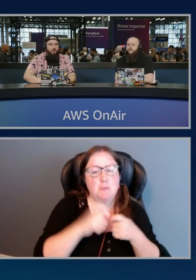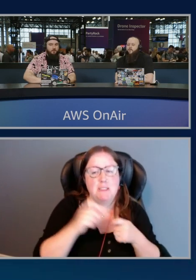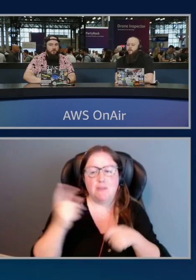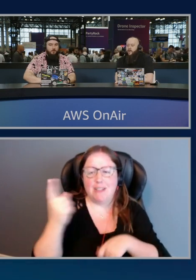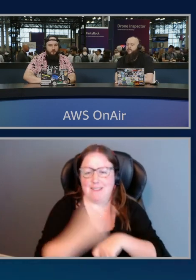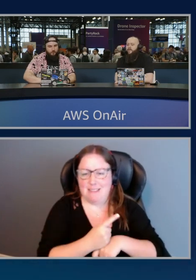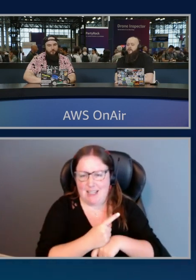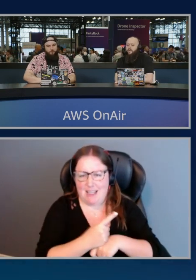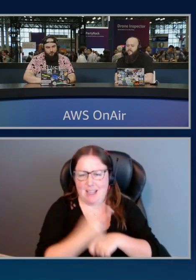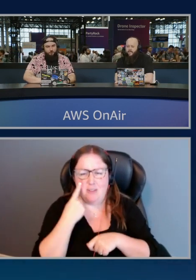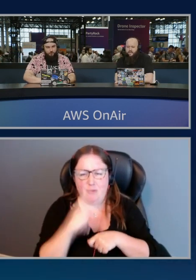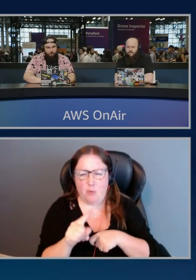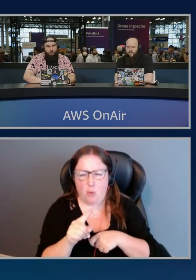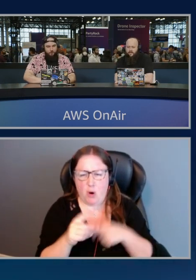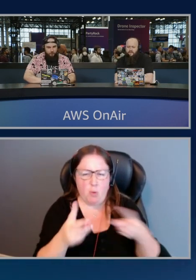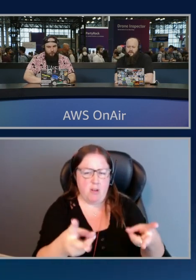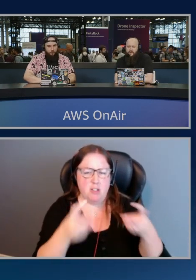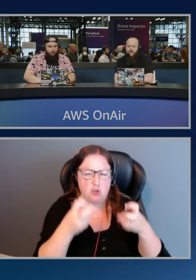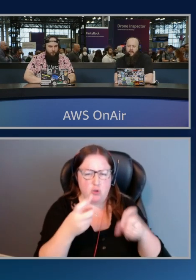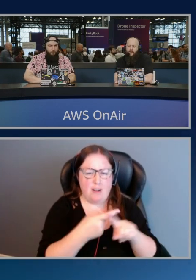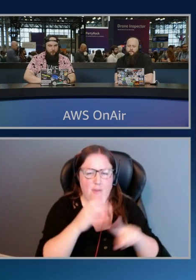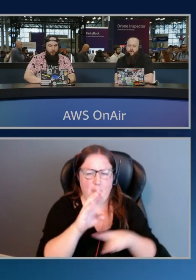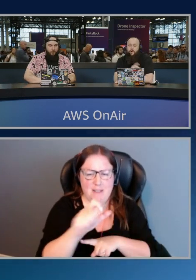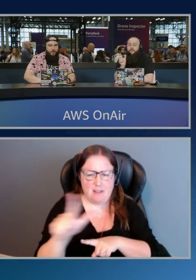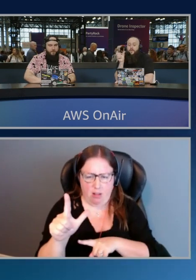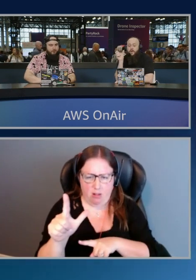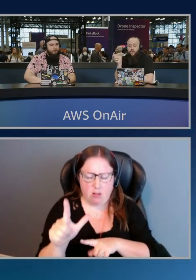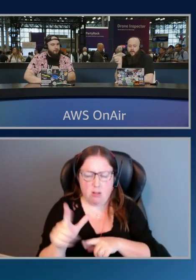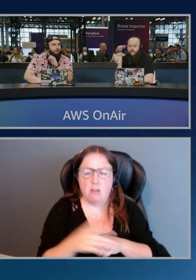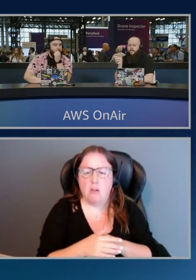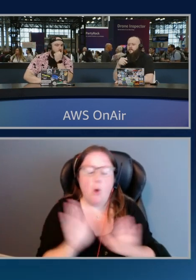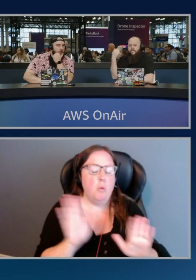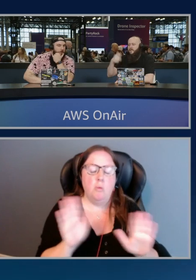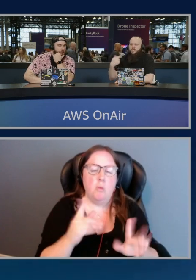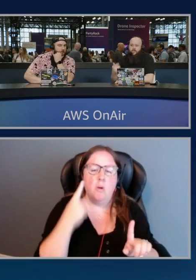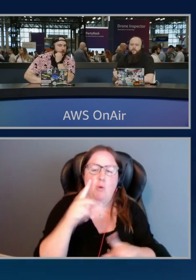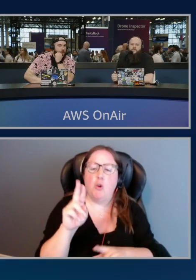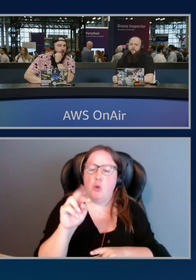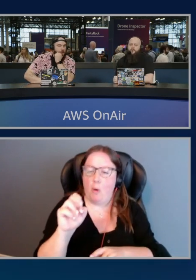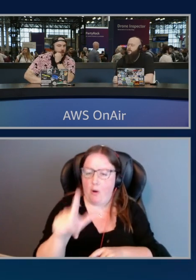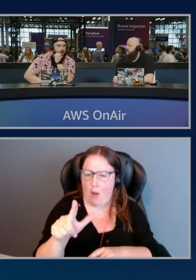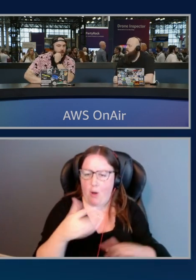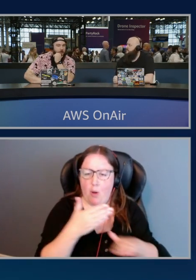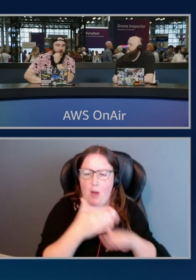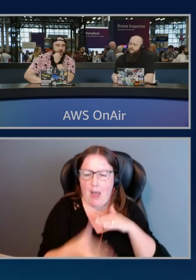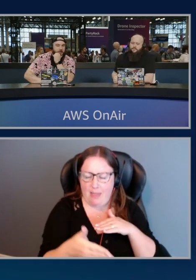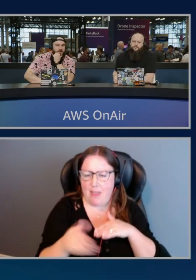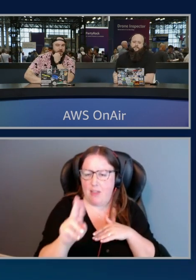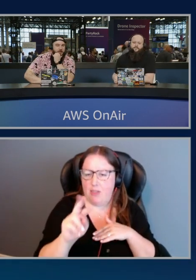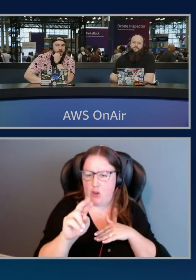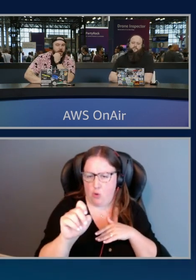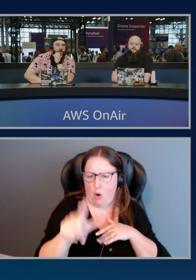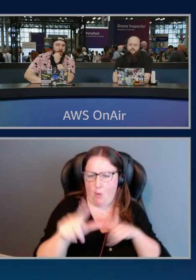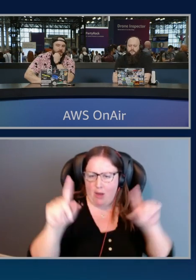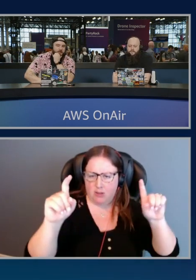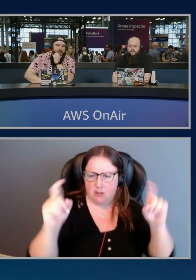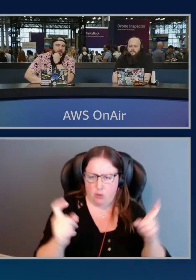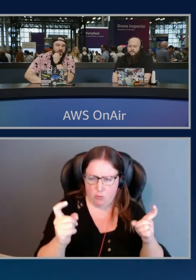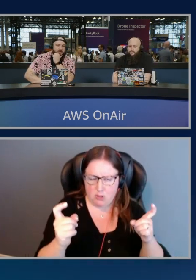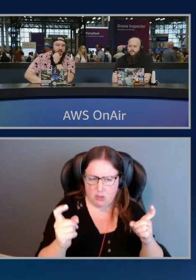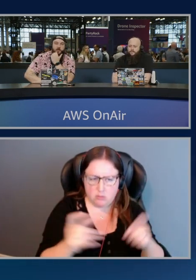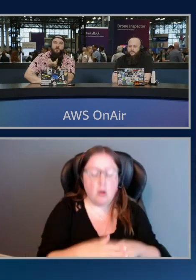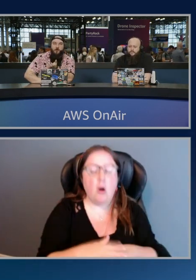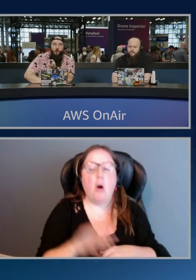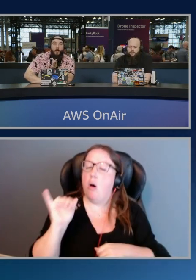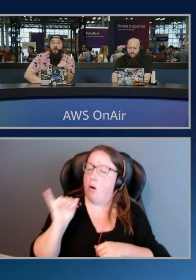is for what I want to extract out of the cells, I believe. Mm-hmm. For the URLs, and then basically I just loop over all the URLs. Nice. And again,